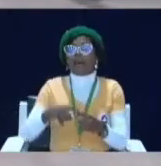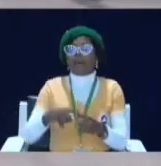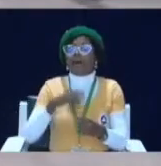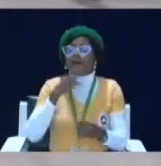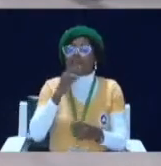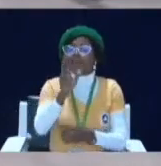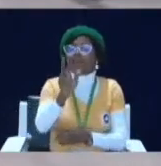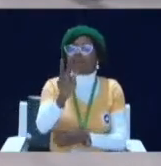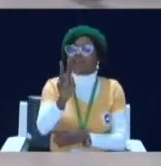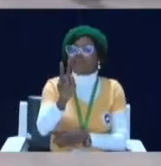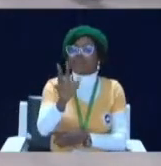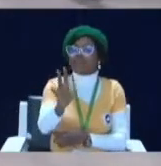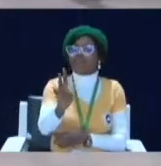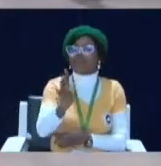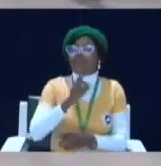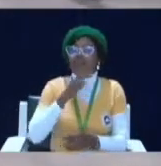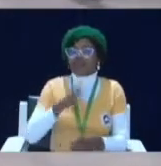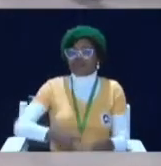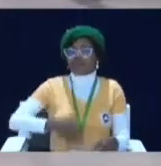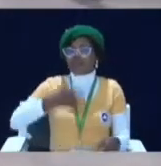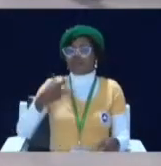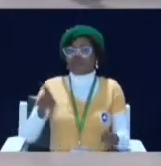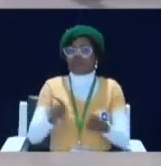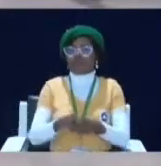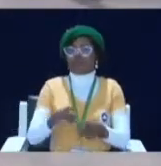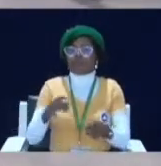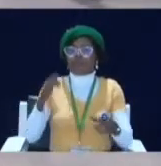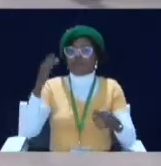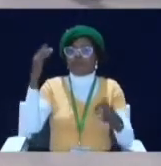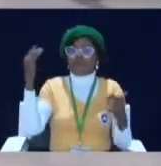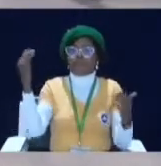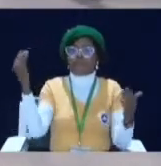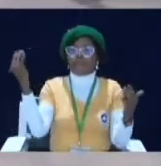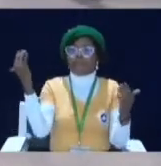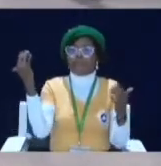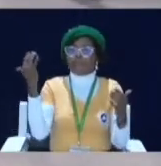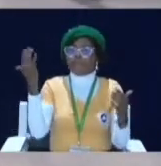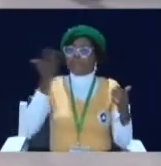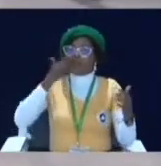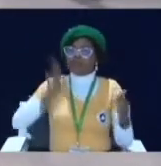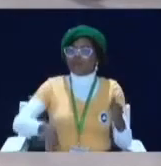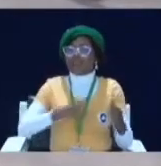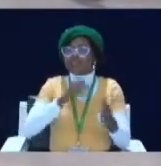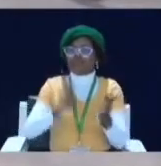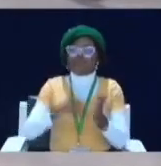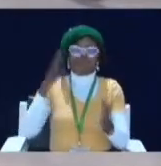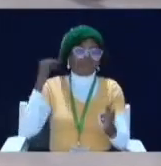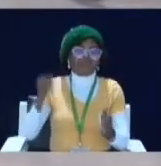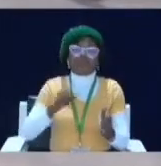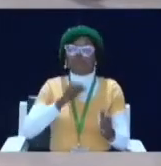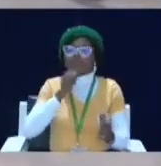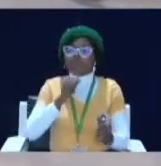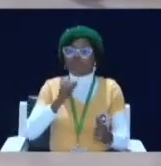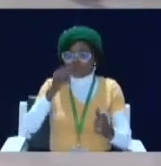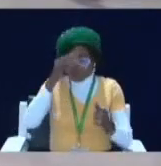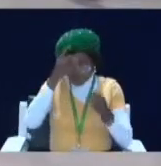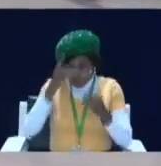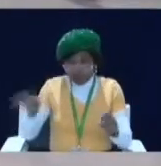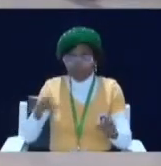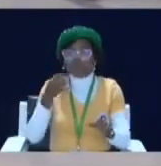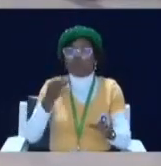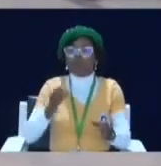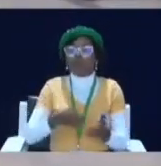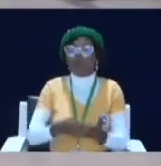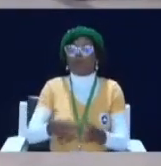me. I felt bad that this was disobedient to the instruction of the Holy Spirit. I had to begin